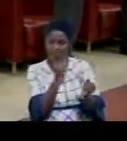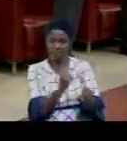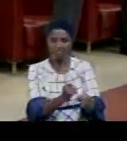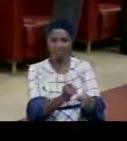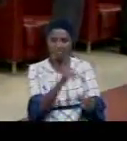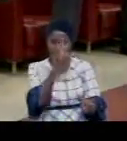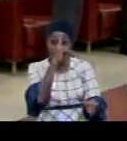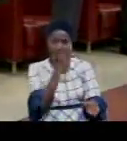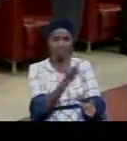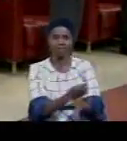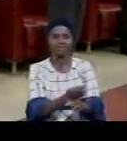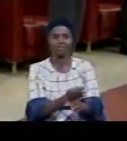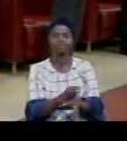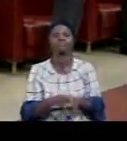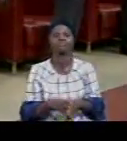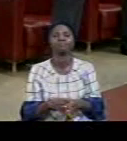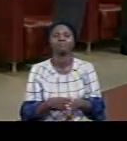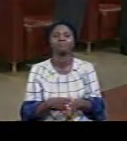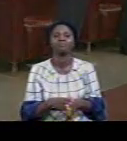No blockage.